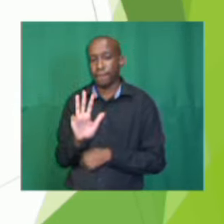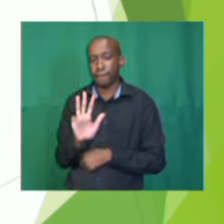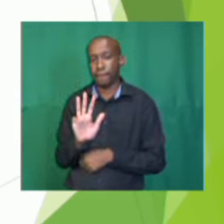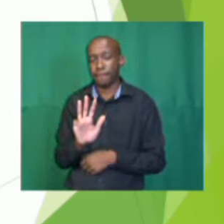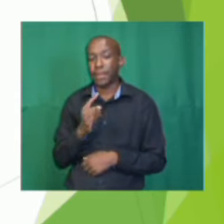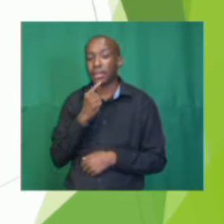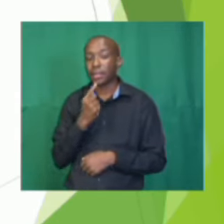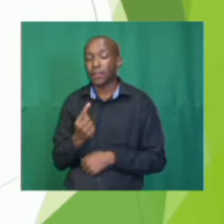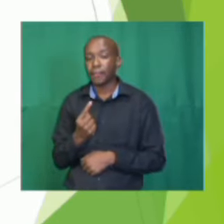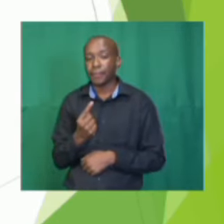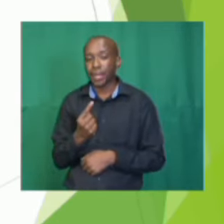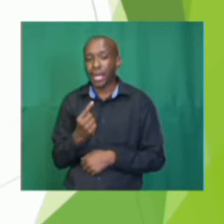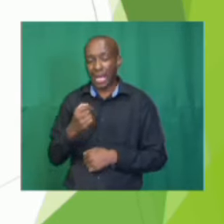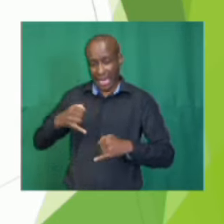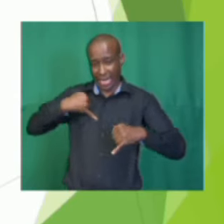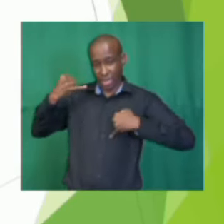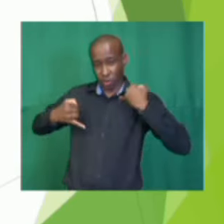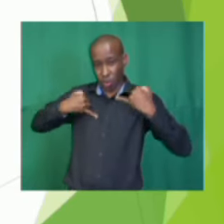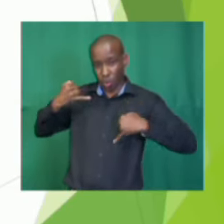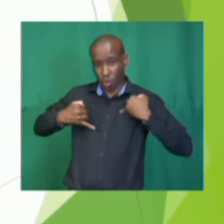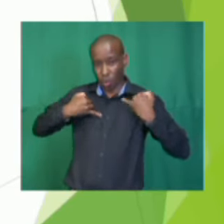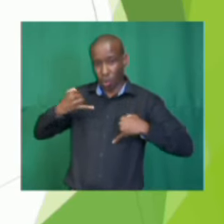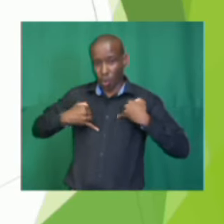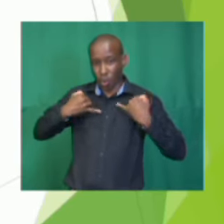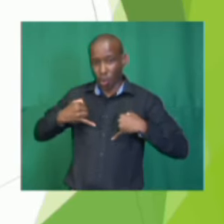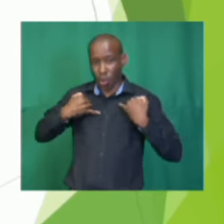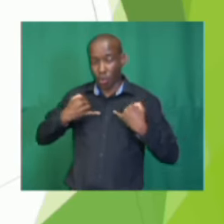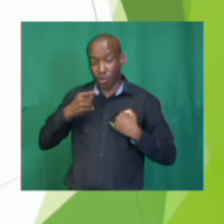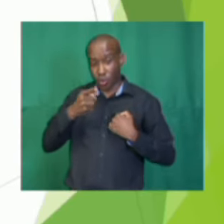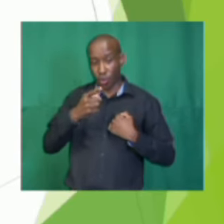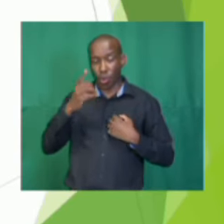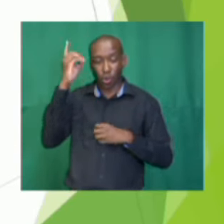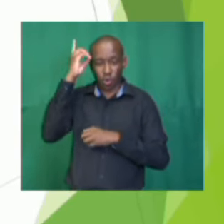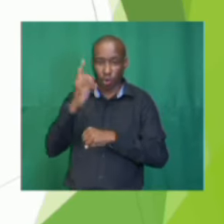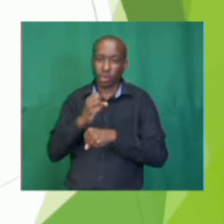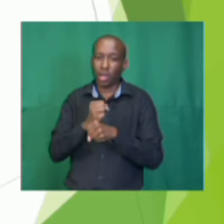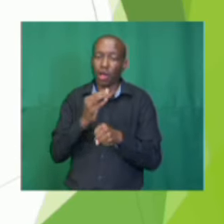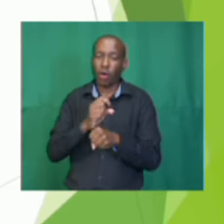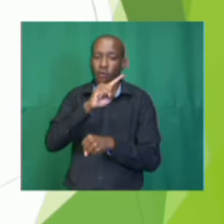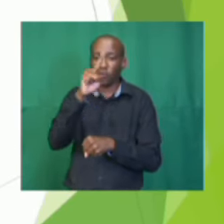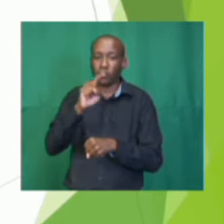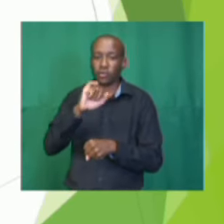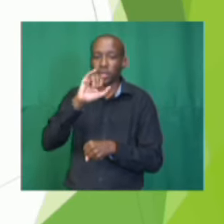says, "Rejoice greatly, O daughter of Zion.